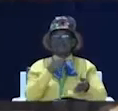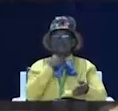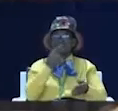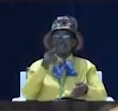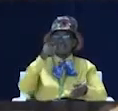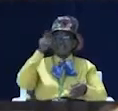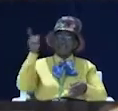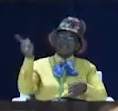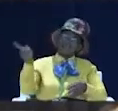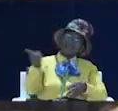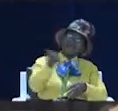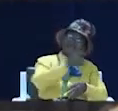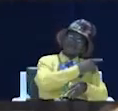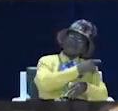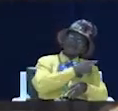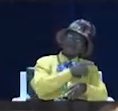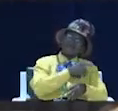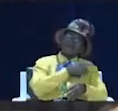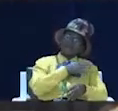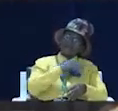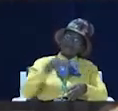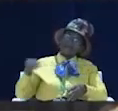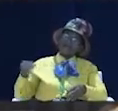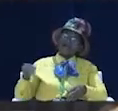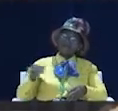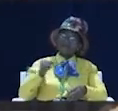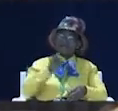That's why you must let him come into you,